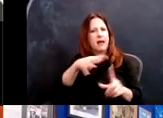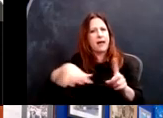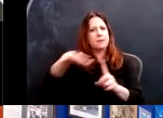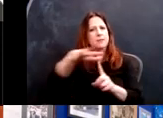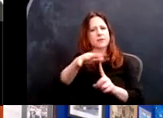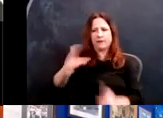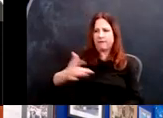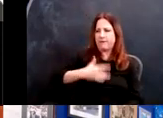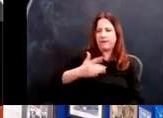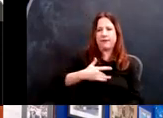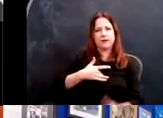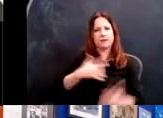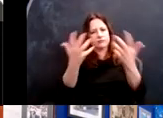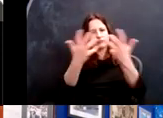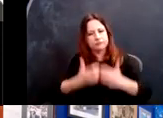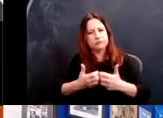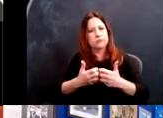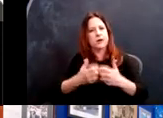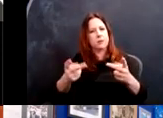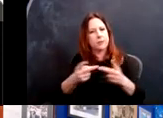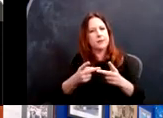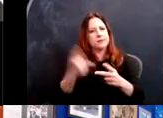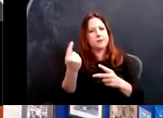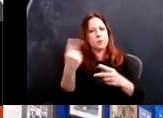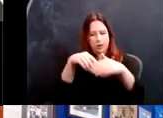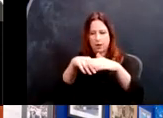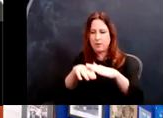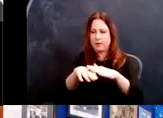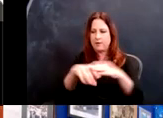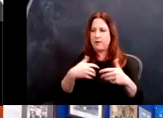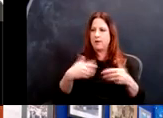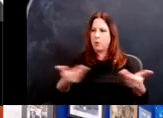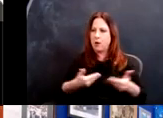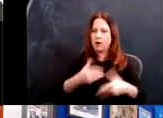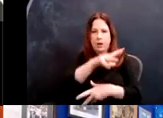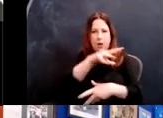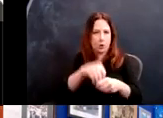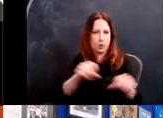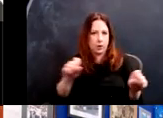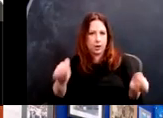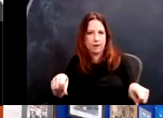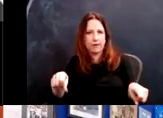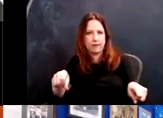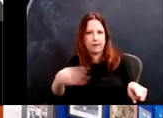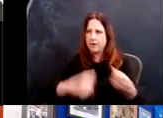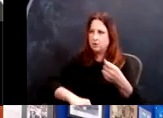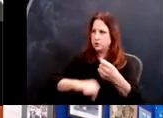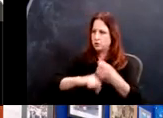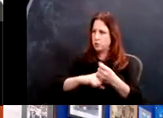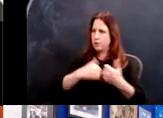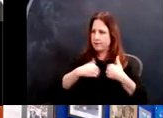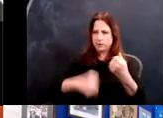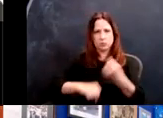of a place of belonging, a place where someone can feel included and supported in